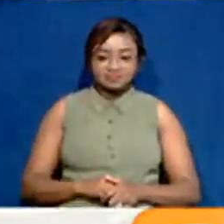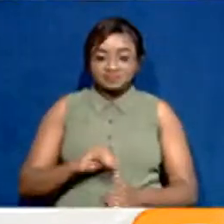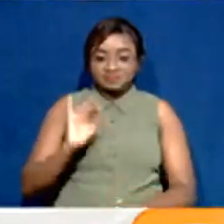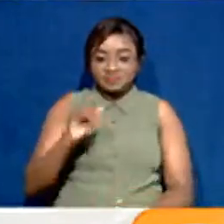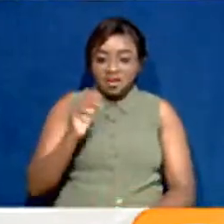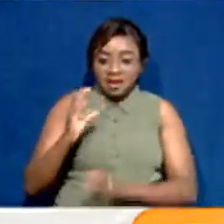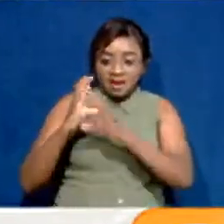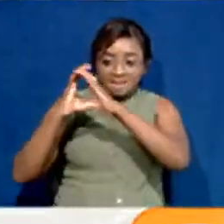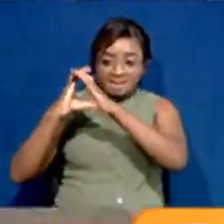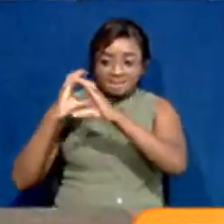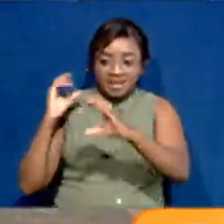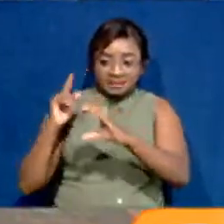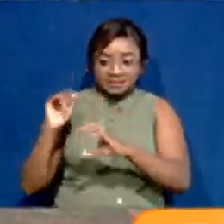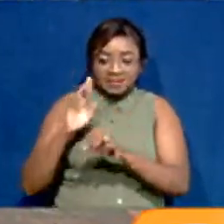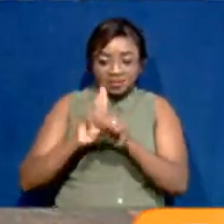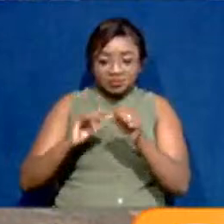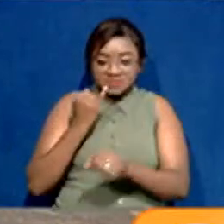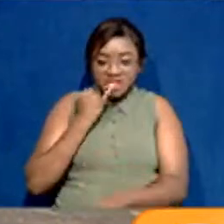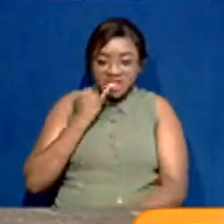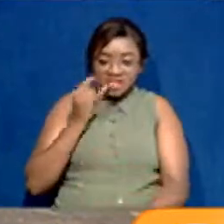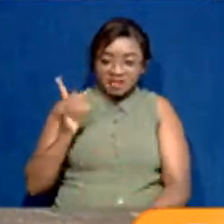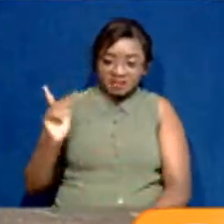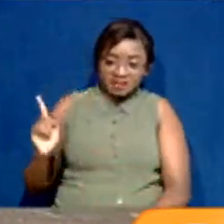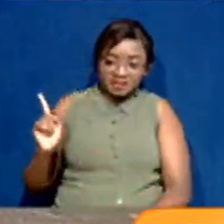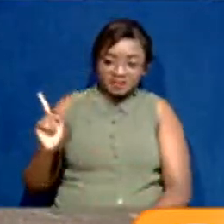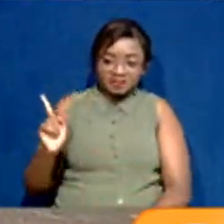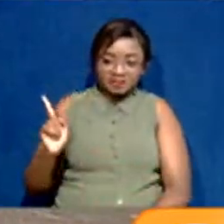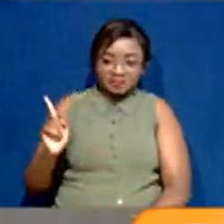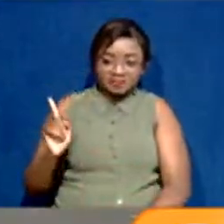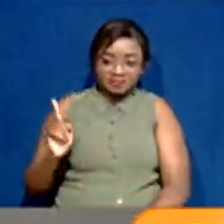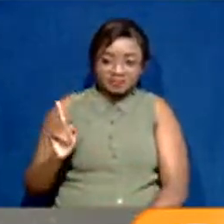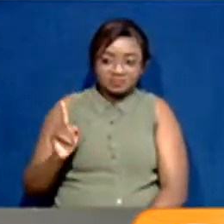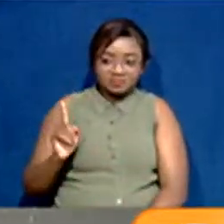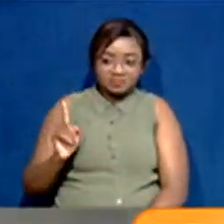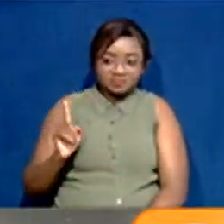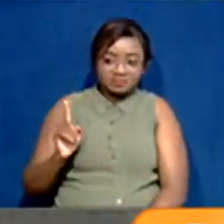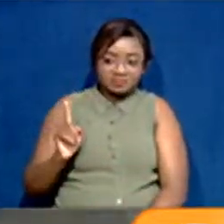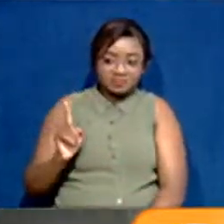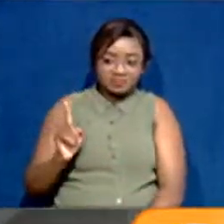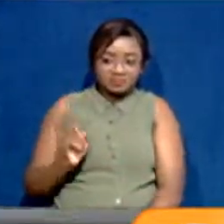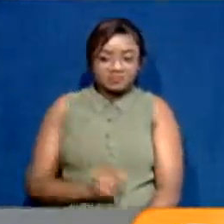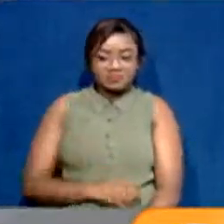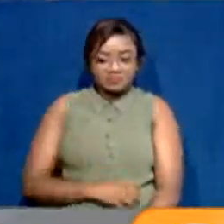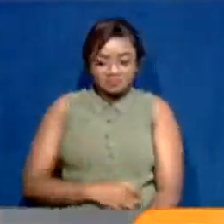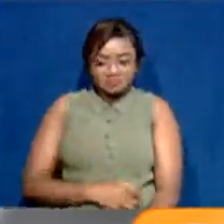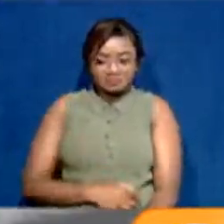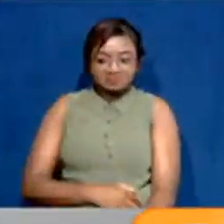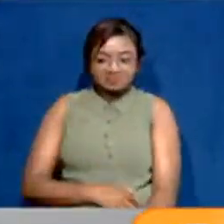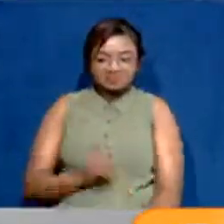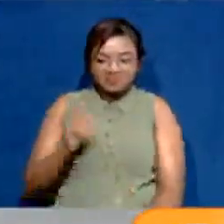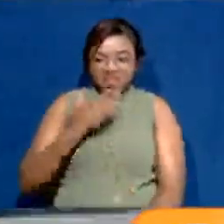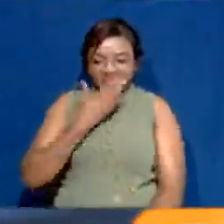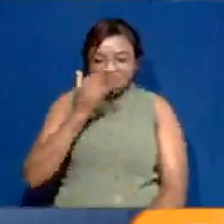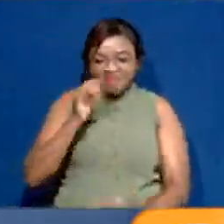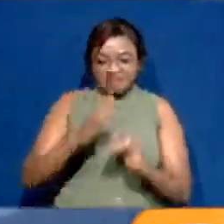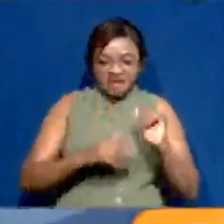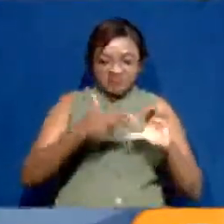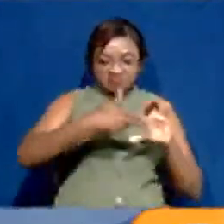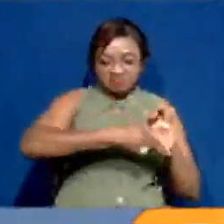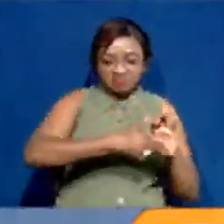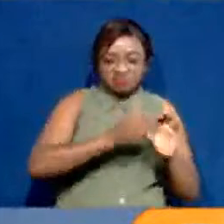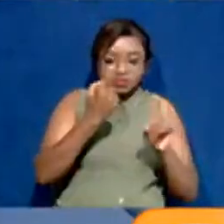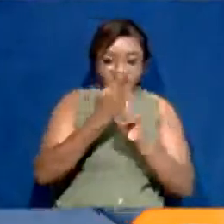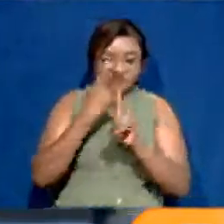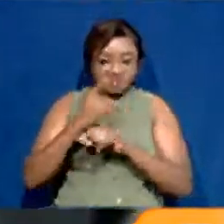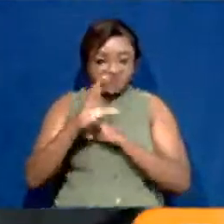E-mobility is the use of electricity to power transport infrastructure as an alternative to fossil fuels. Even though developed